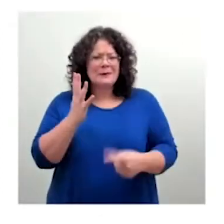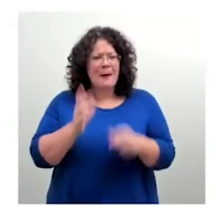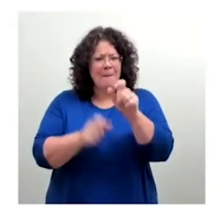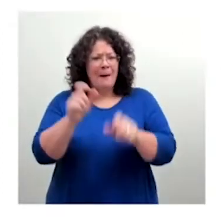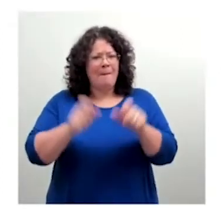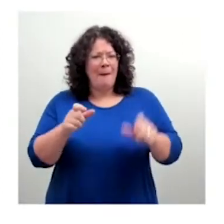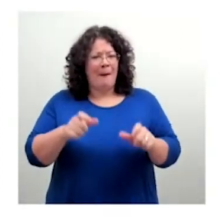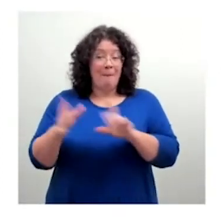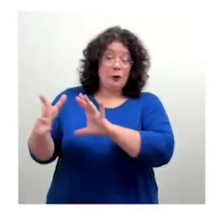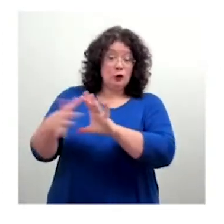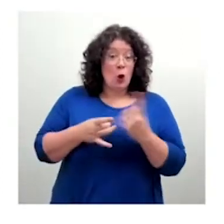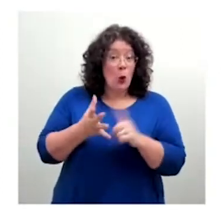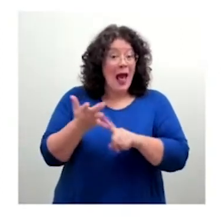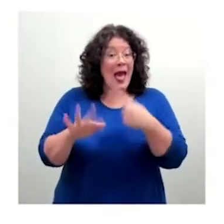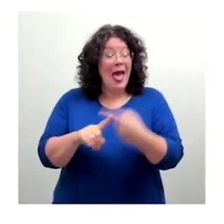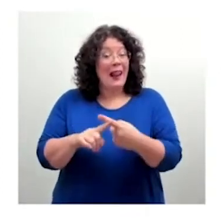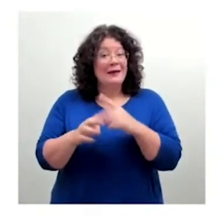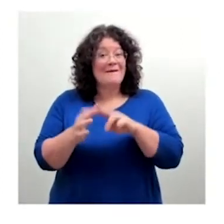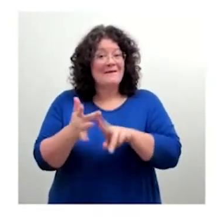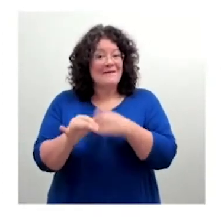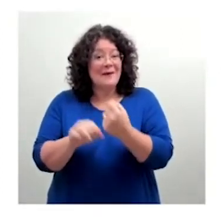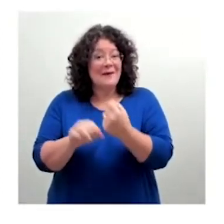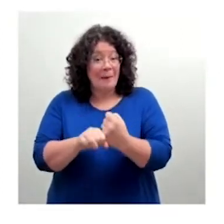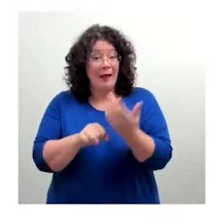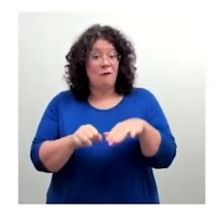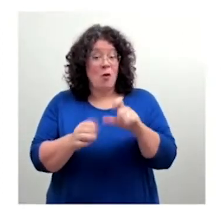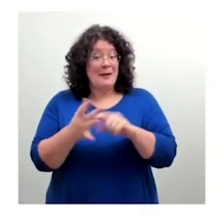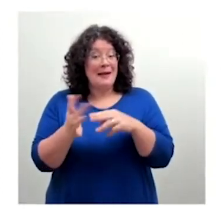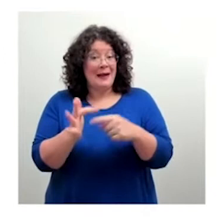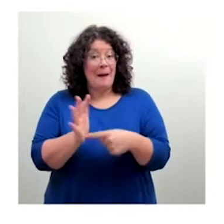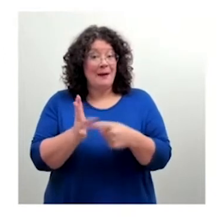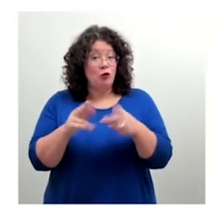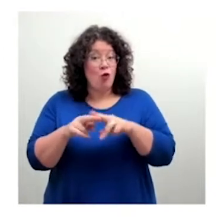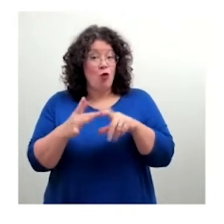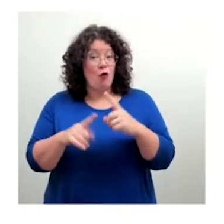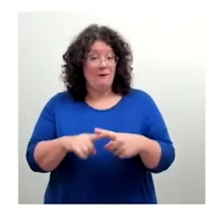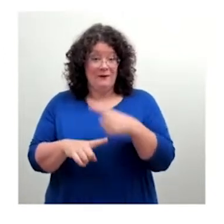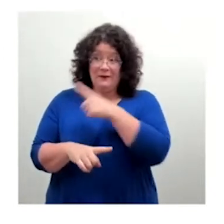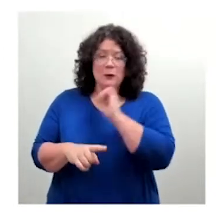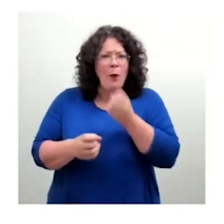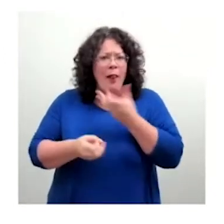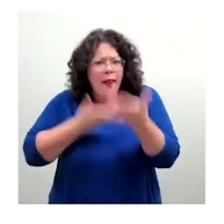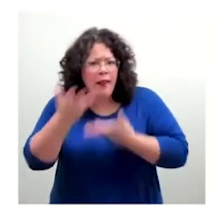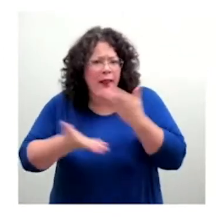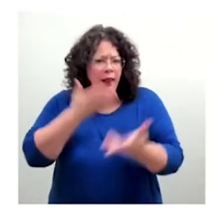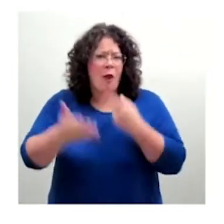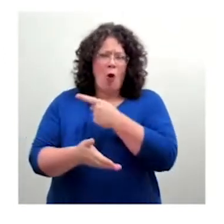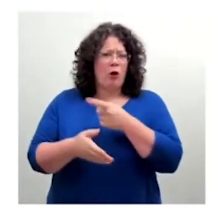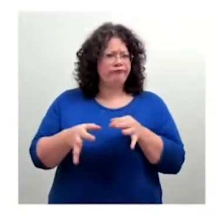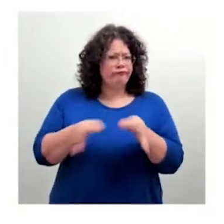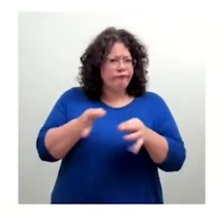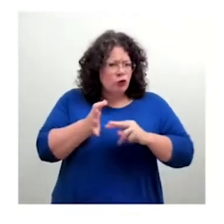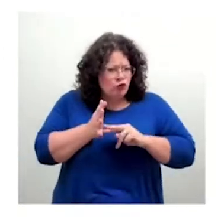Hi, everyone. Really glad to be with you today. So I'm Alex Fleming. I work in